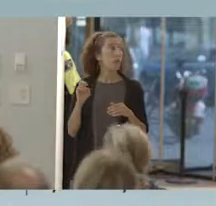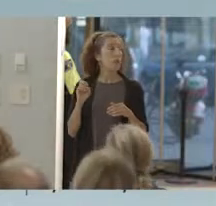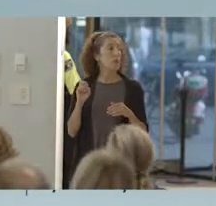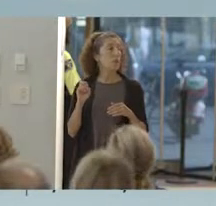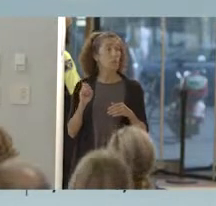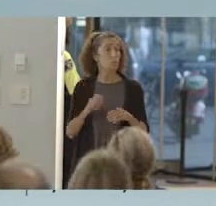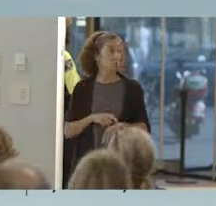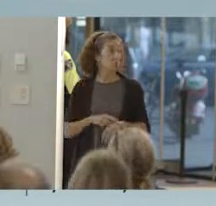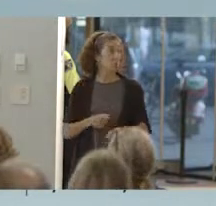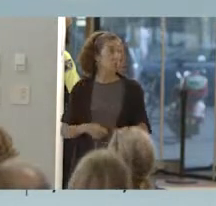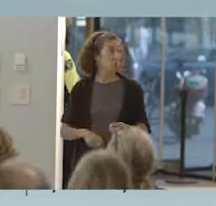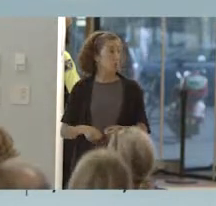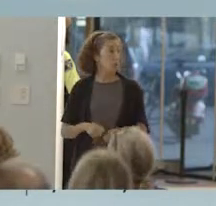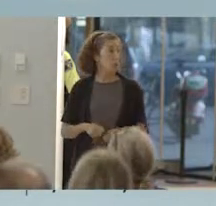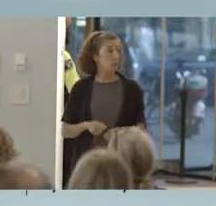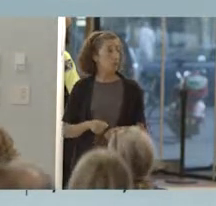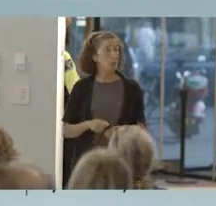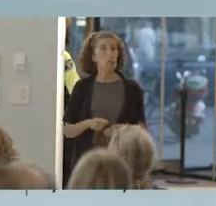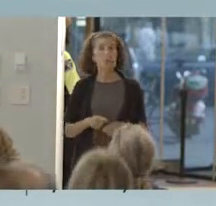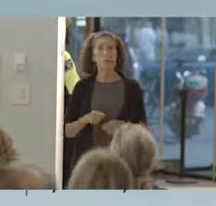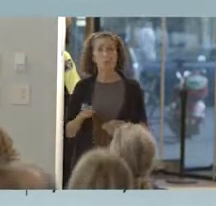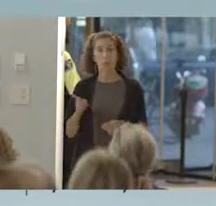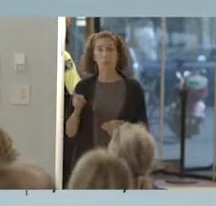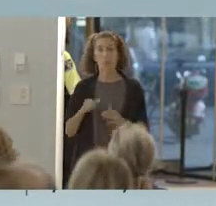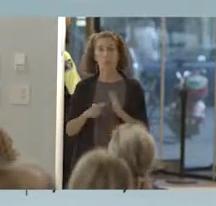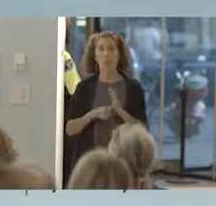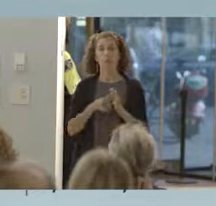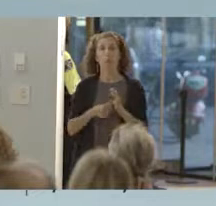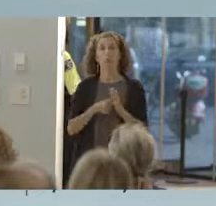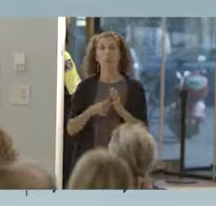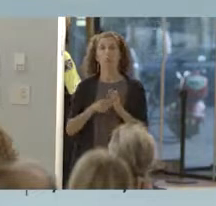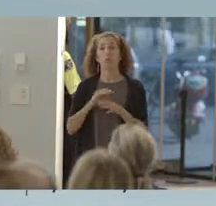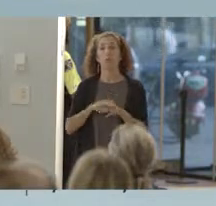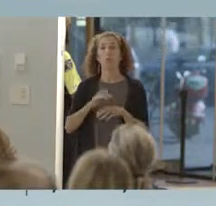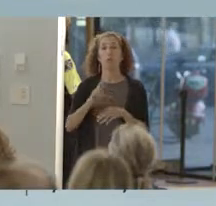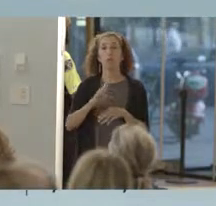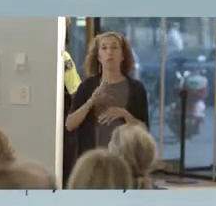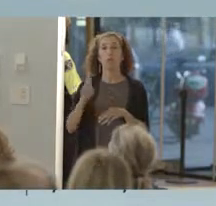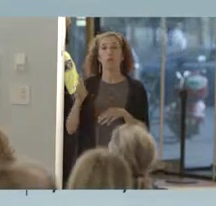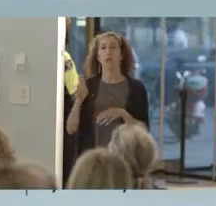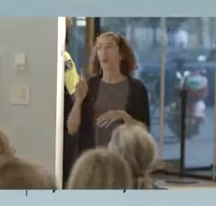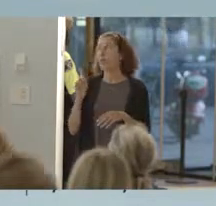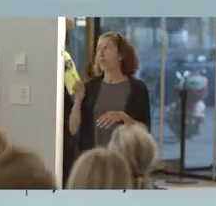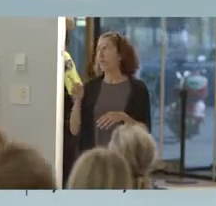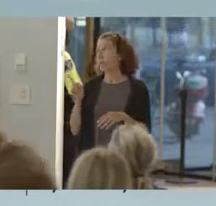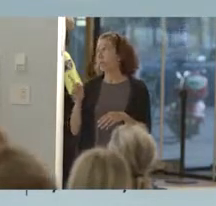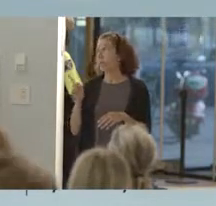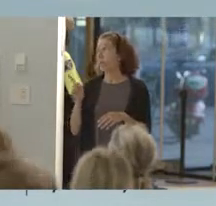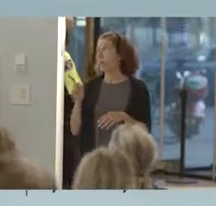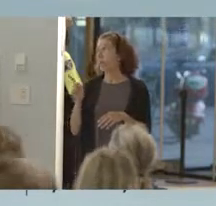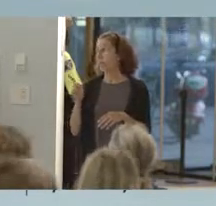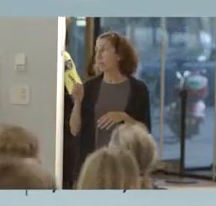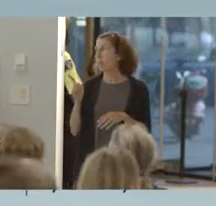Miss sculpture and sculptural element here to the right of the screen, and the regatta on the corner,